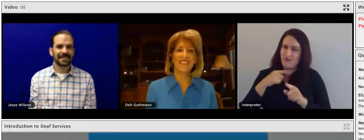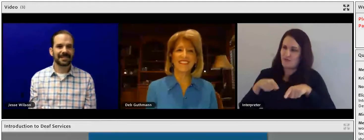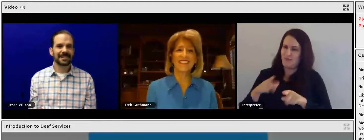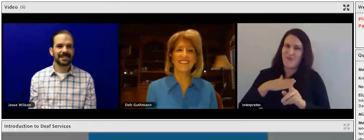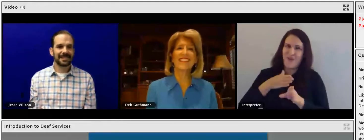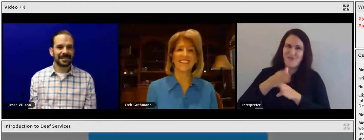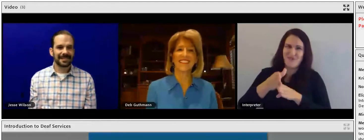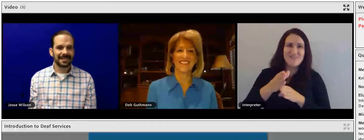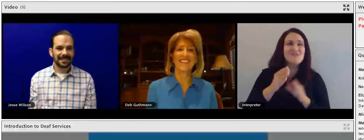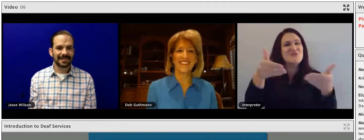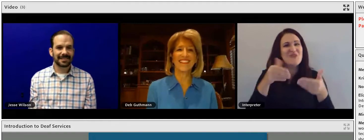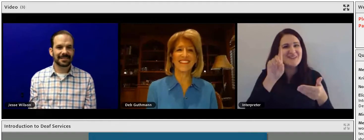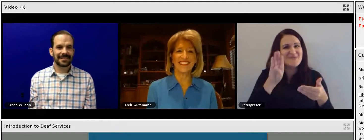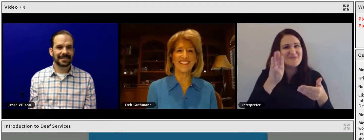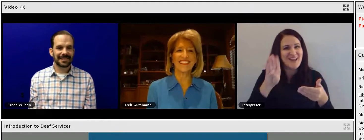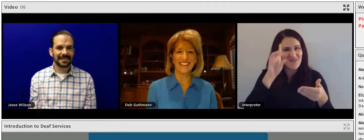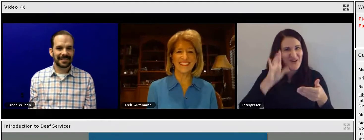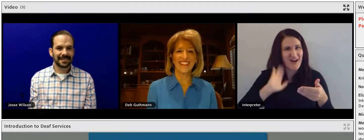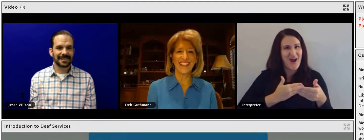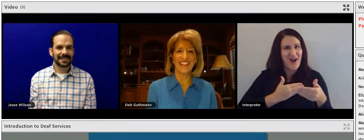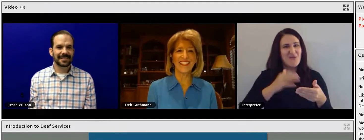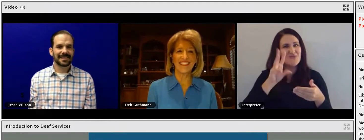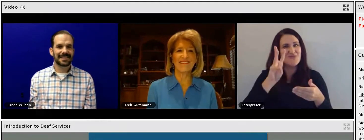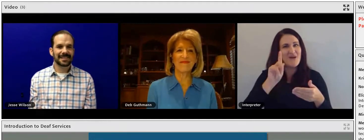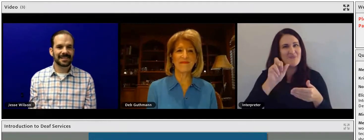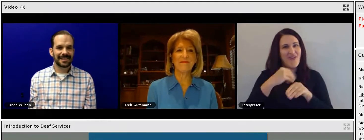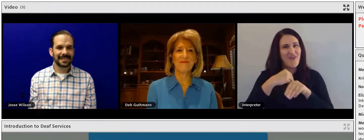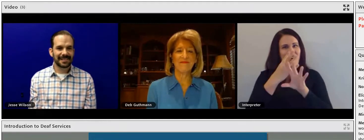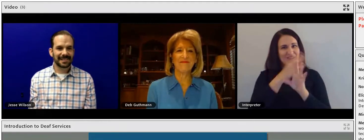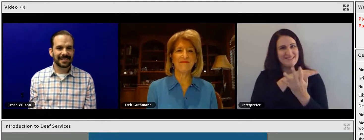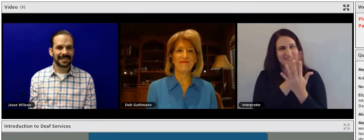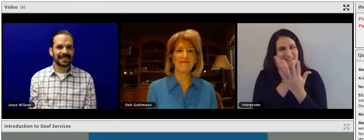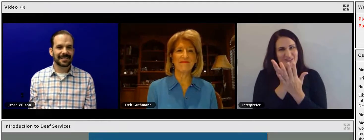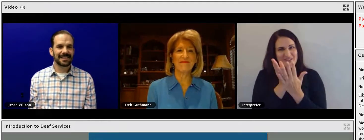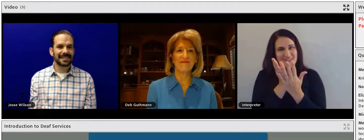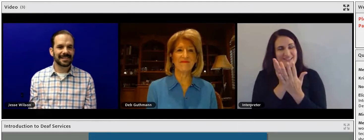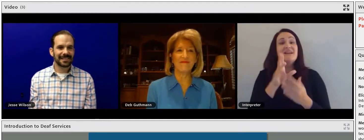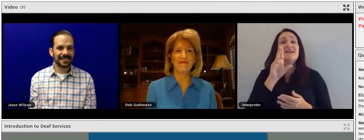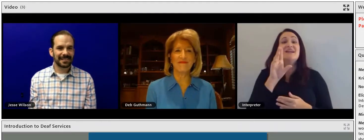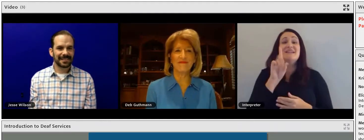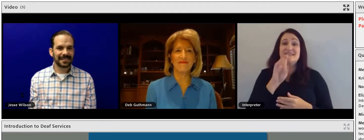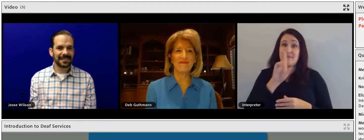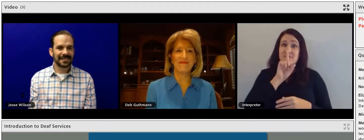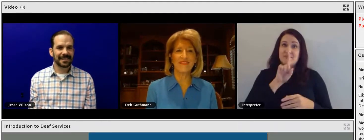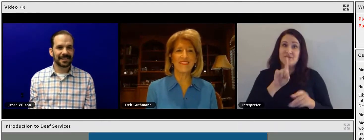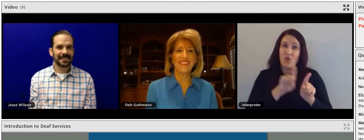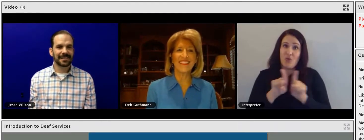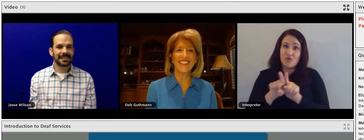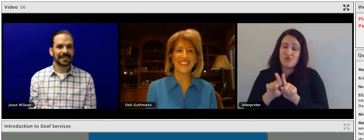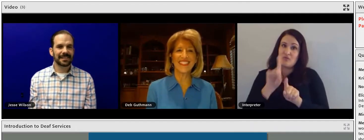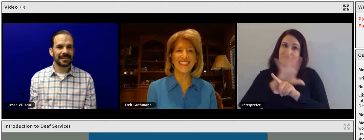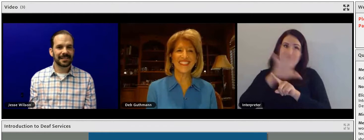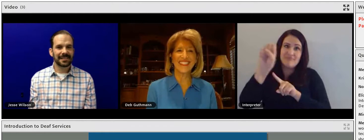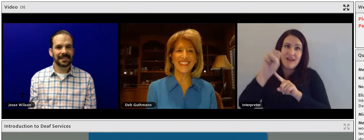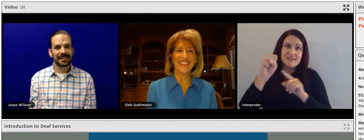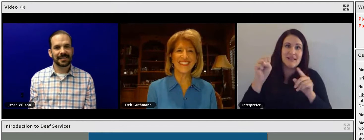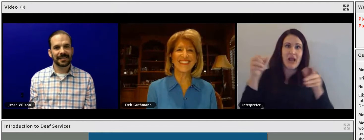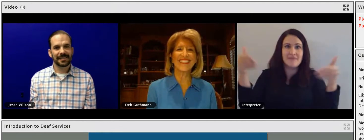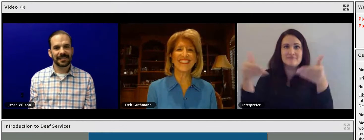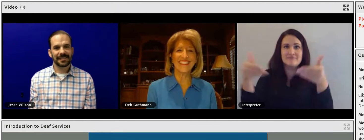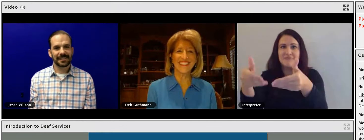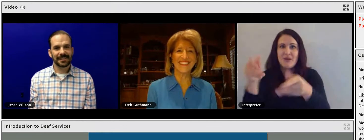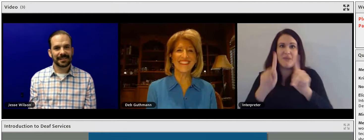Deb, welcome to our webinar series. Deb is also amazing at connecting people, and through Deb, I was connected